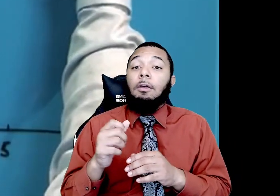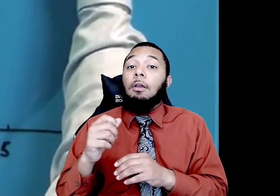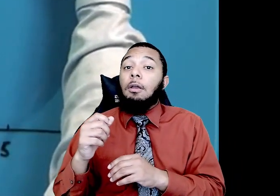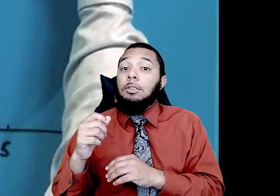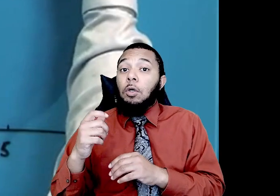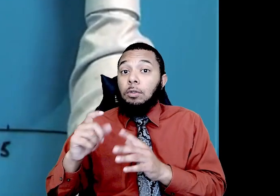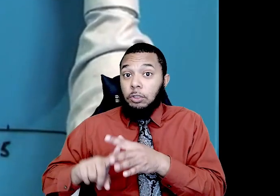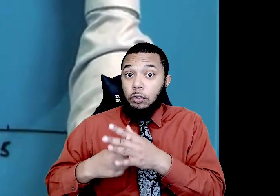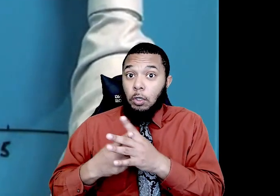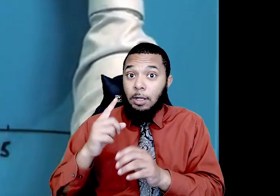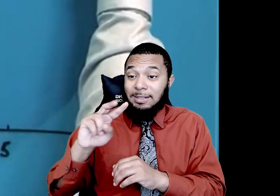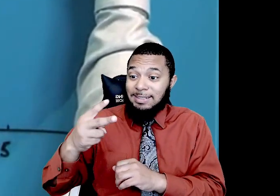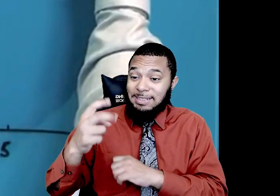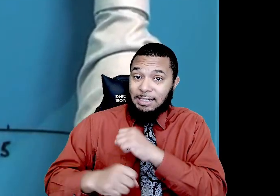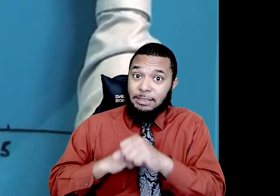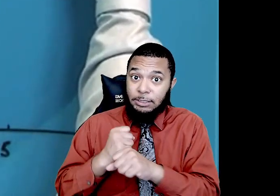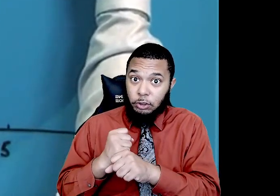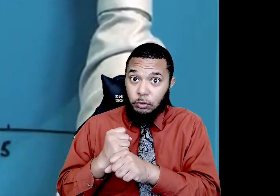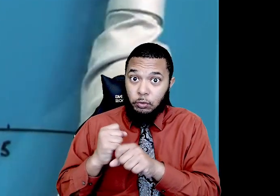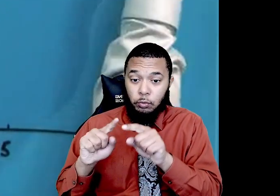two to three,